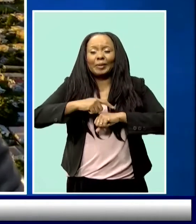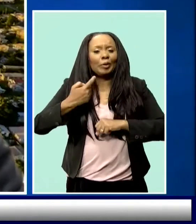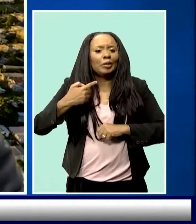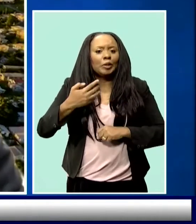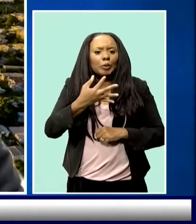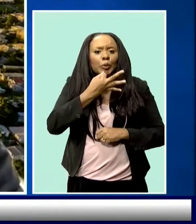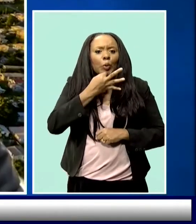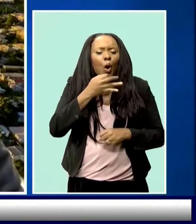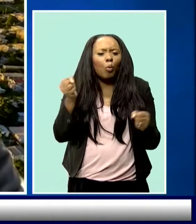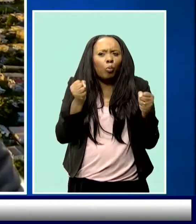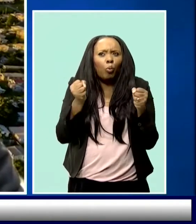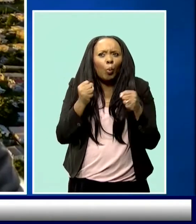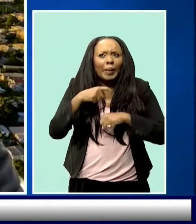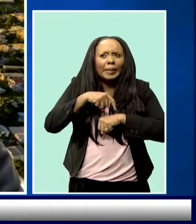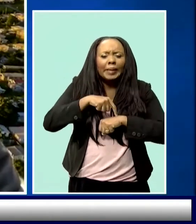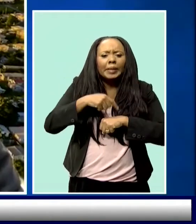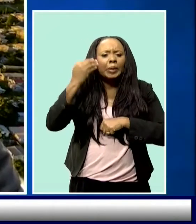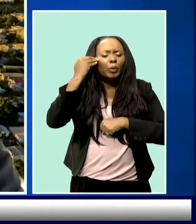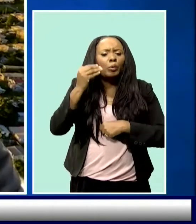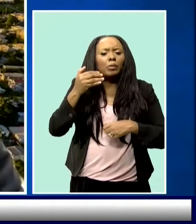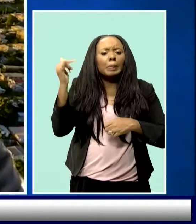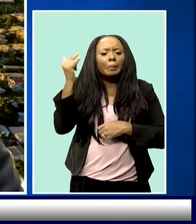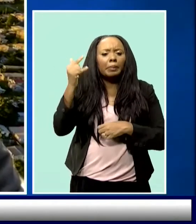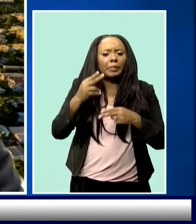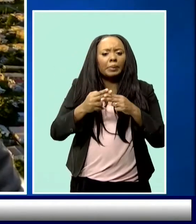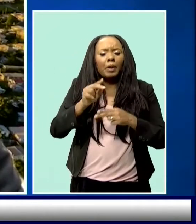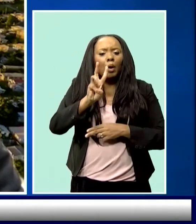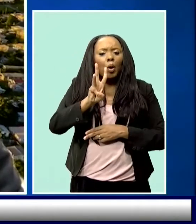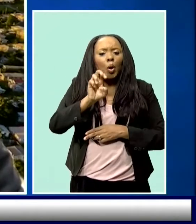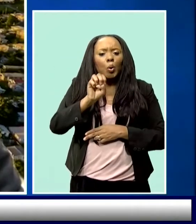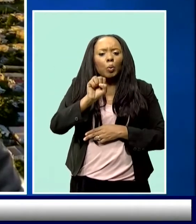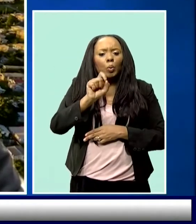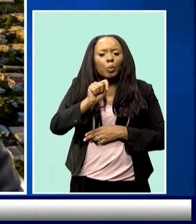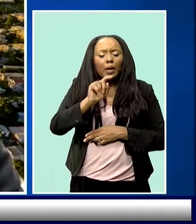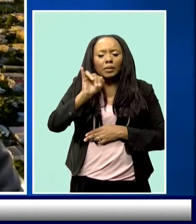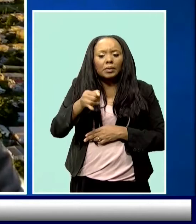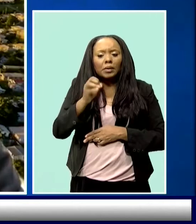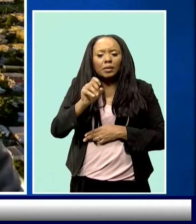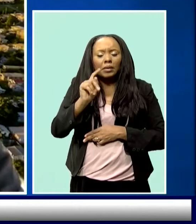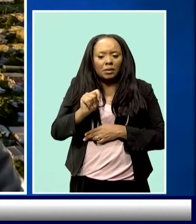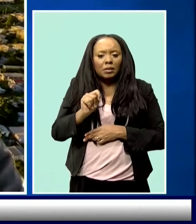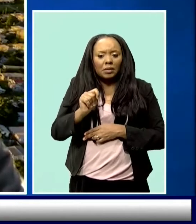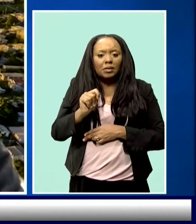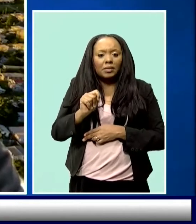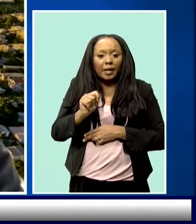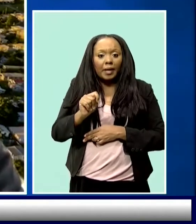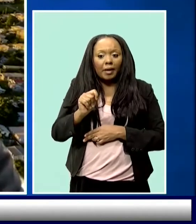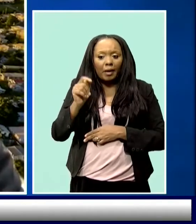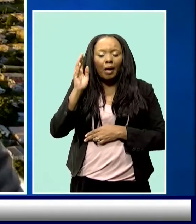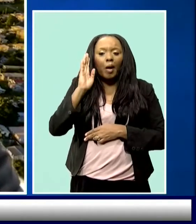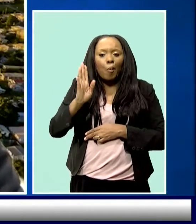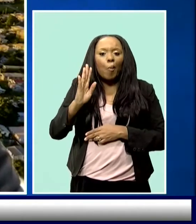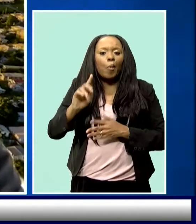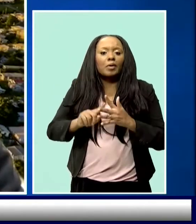winter and with WestJet returning at the end of October, October 31st, and Air Canada ramping up to